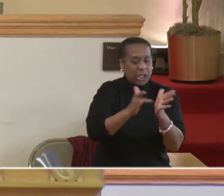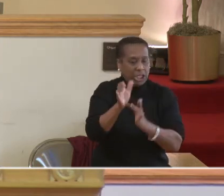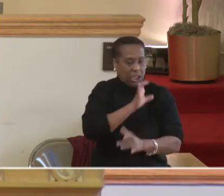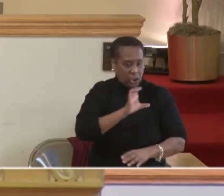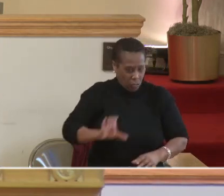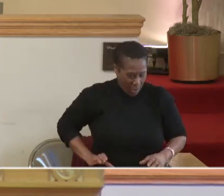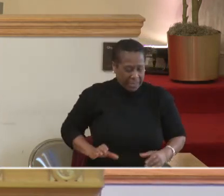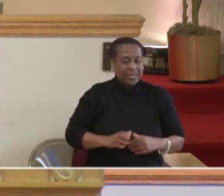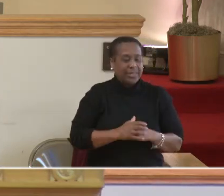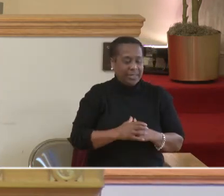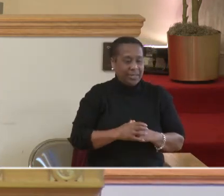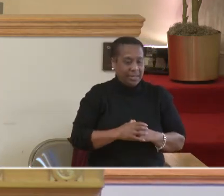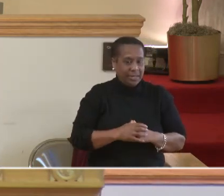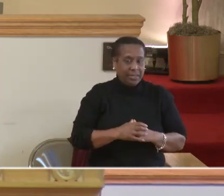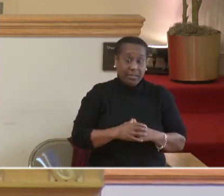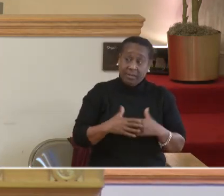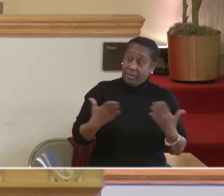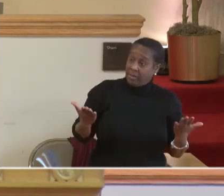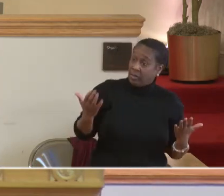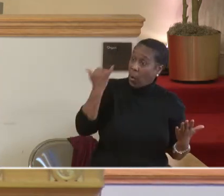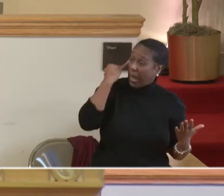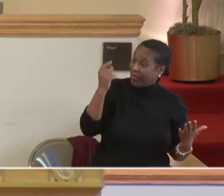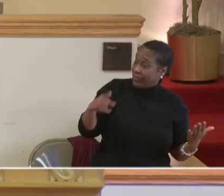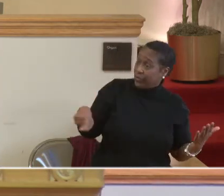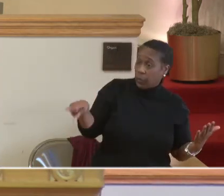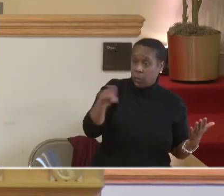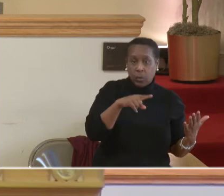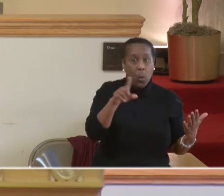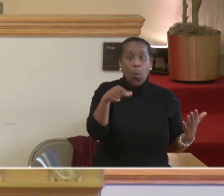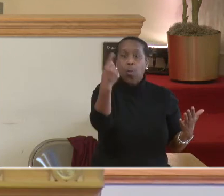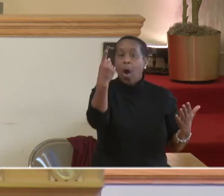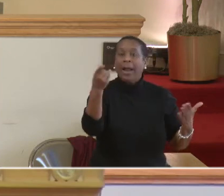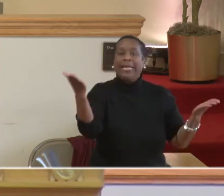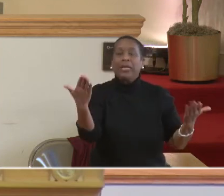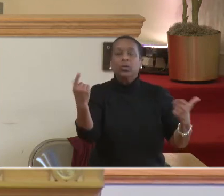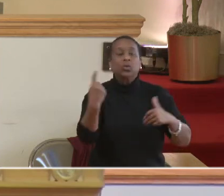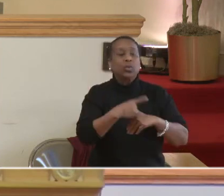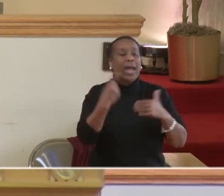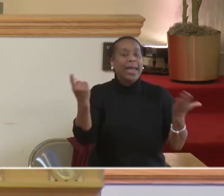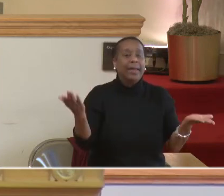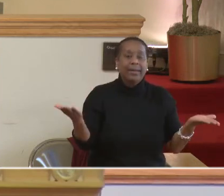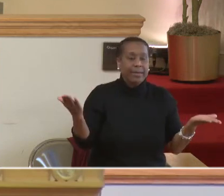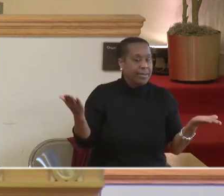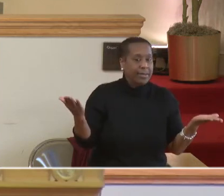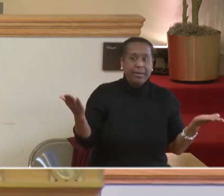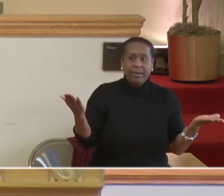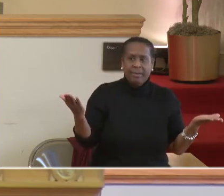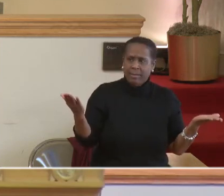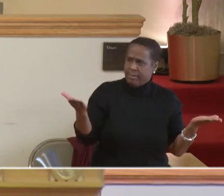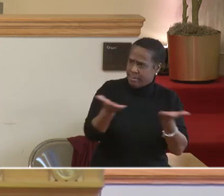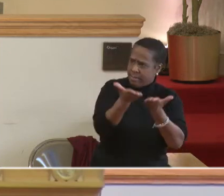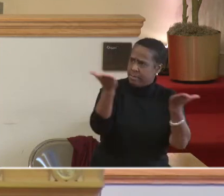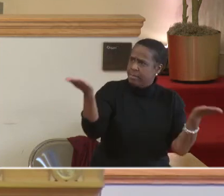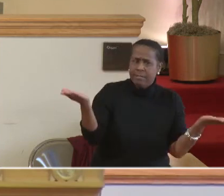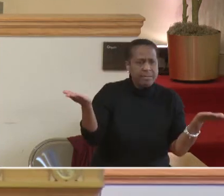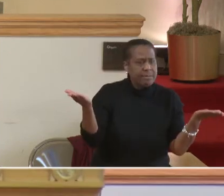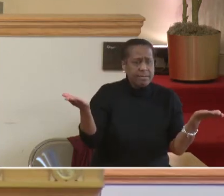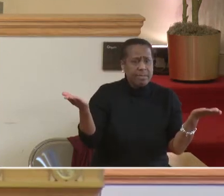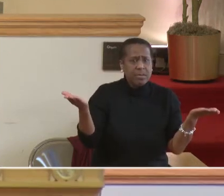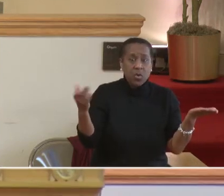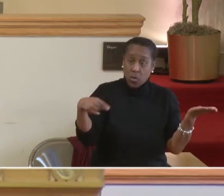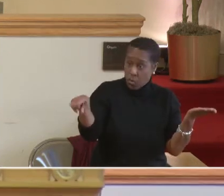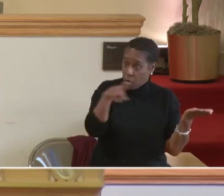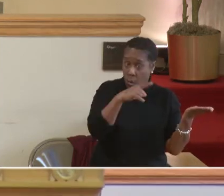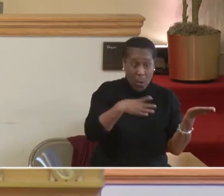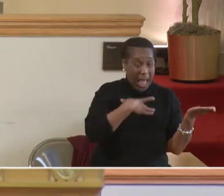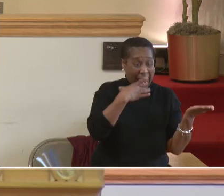Christ. So if there is one here today who would